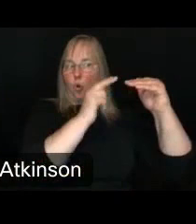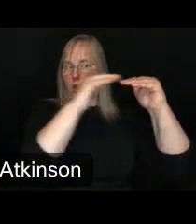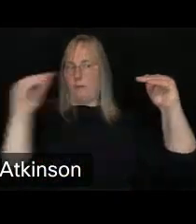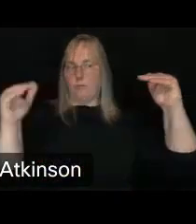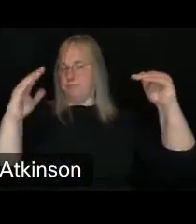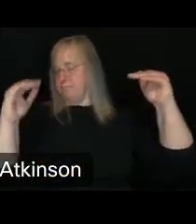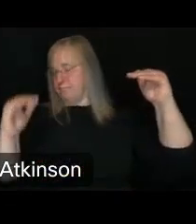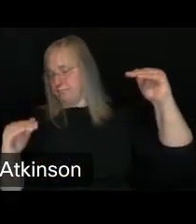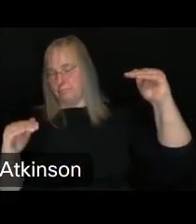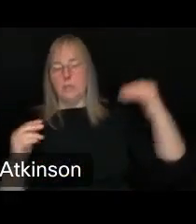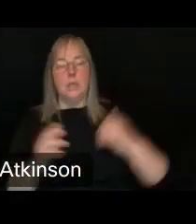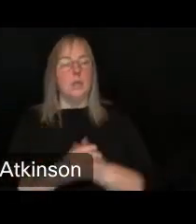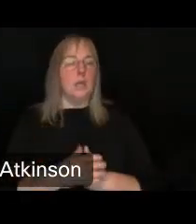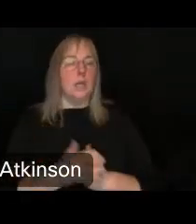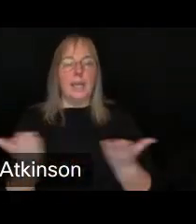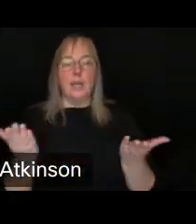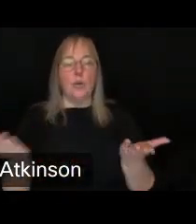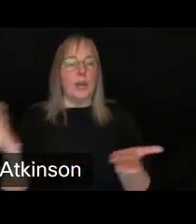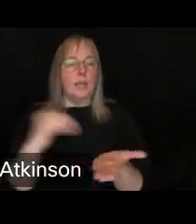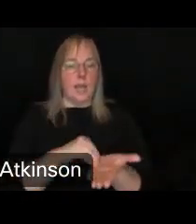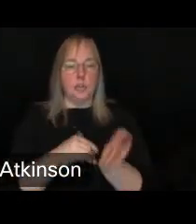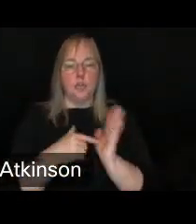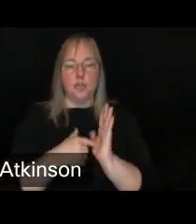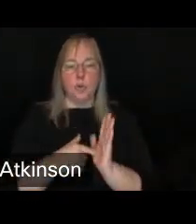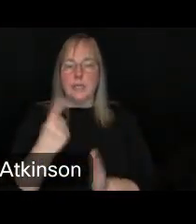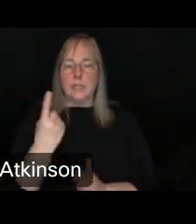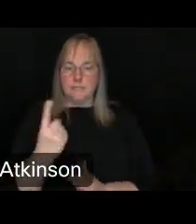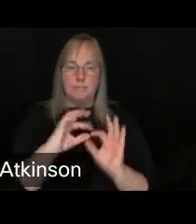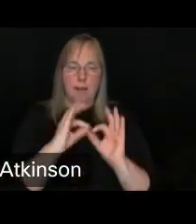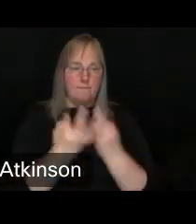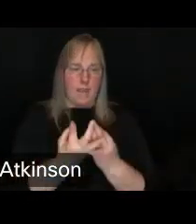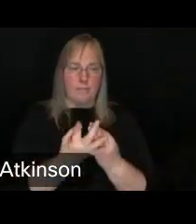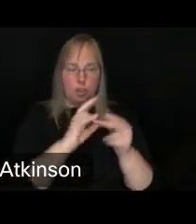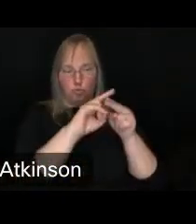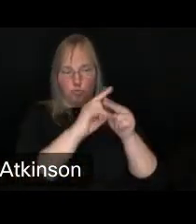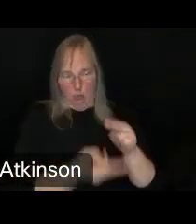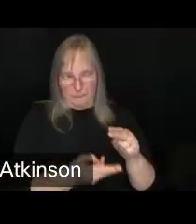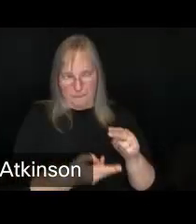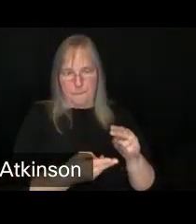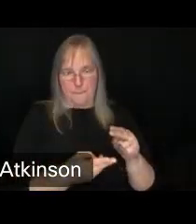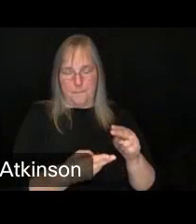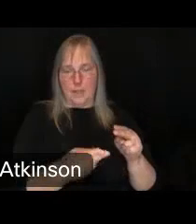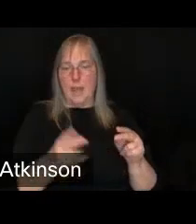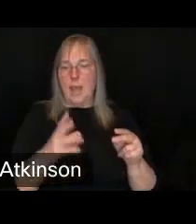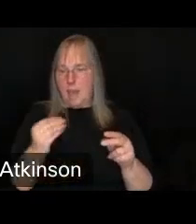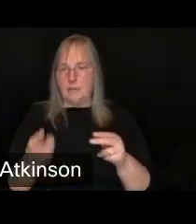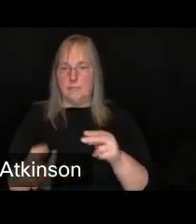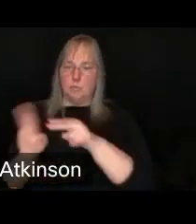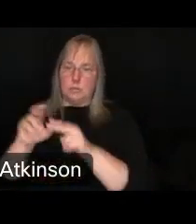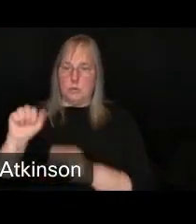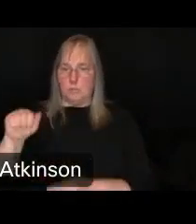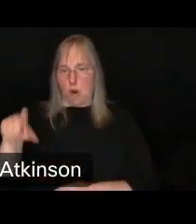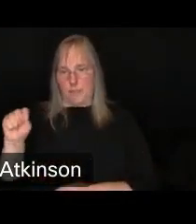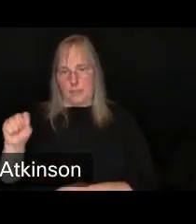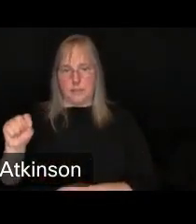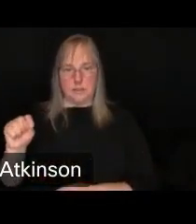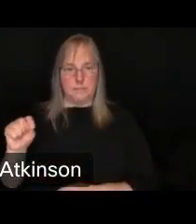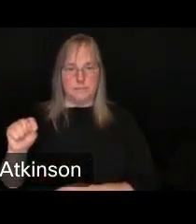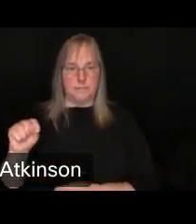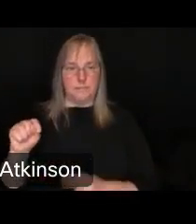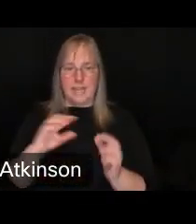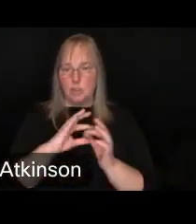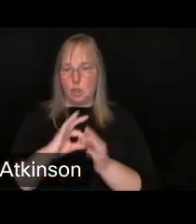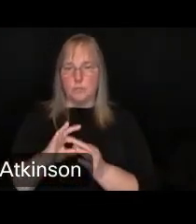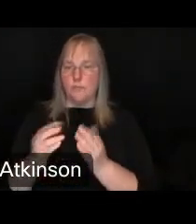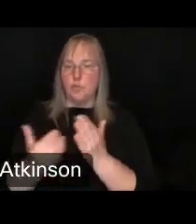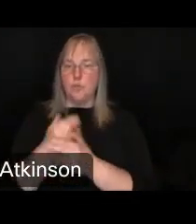Here's again showing the single family drop while apartments start to increase in terms of new development